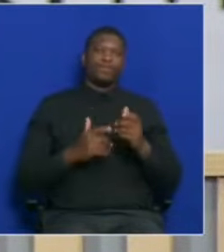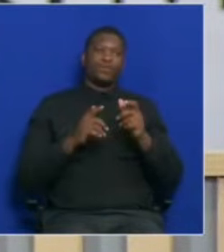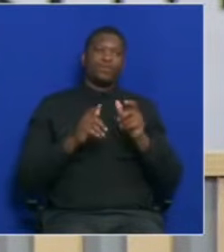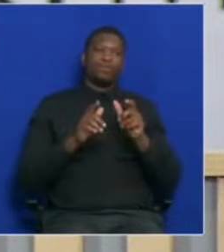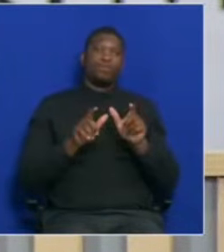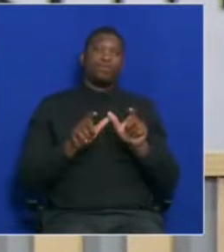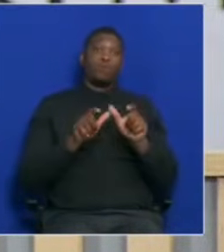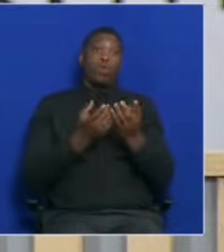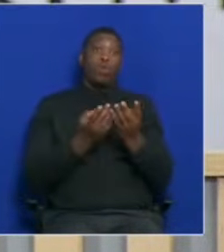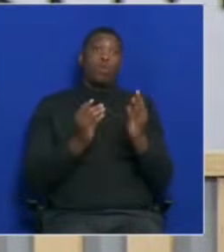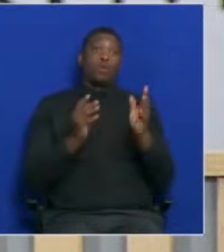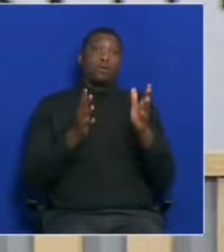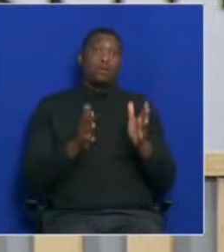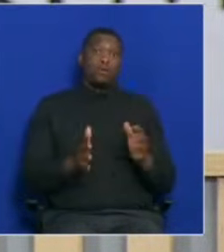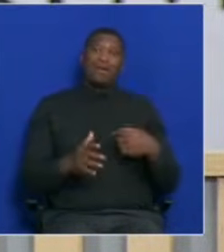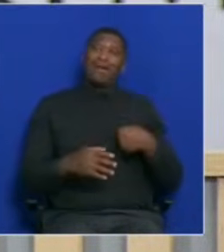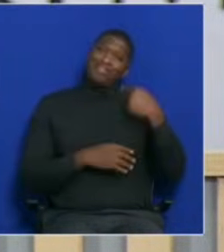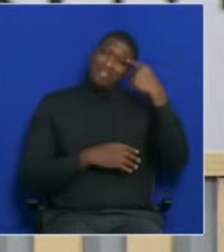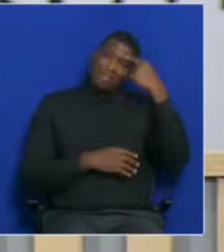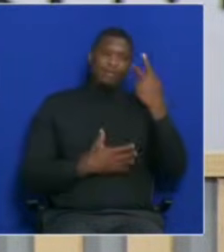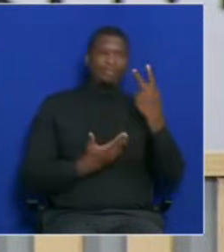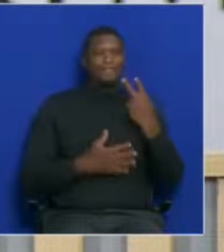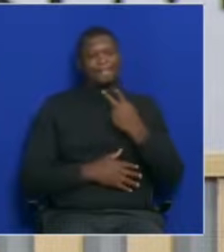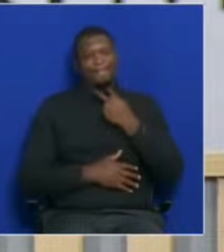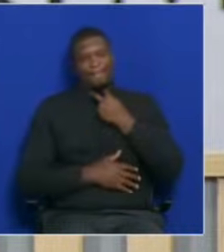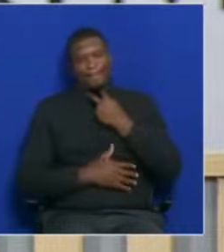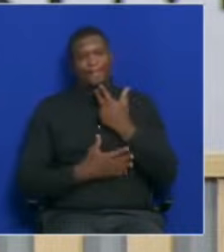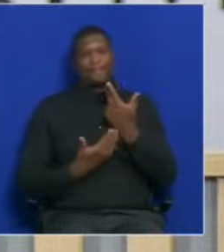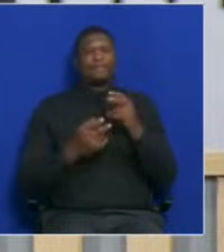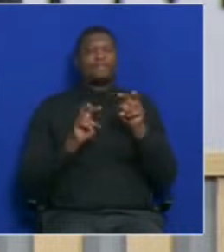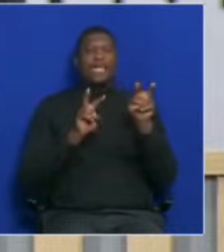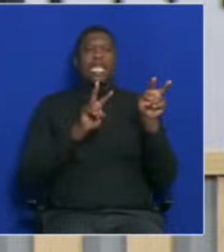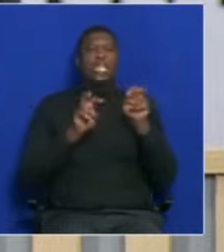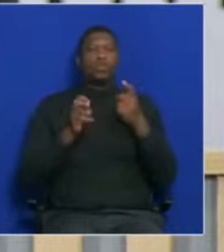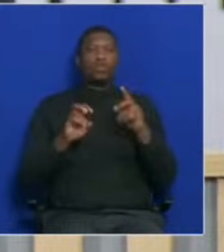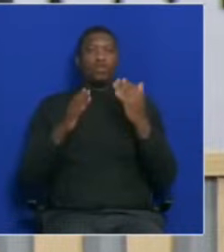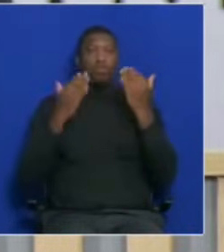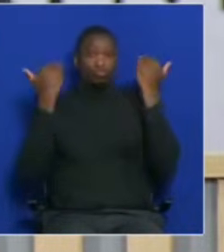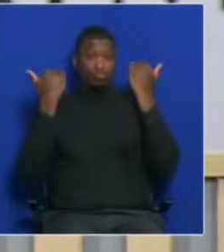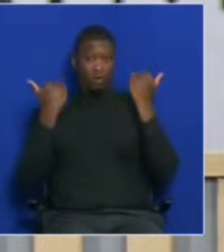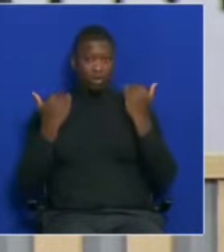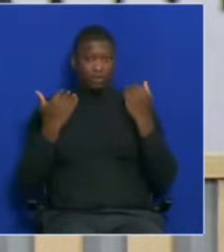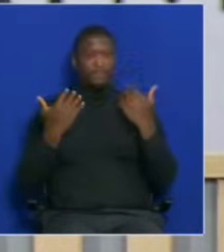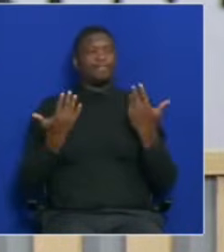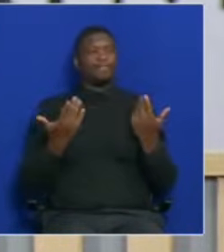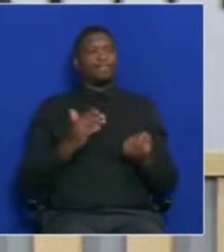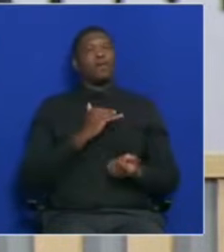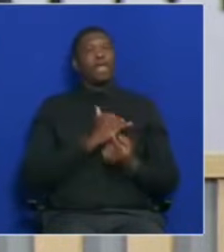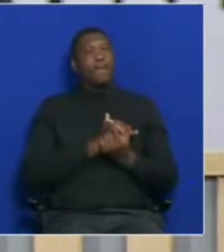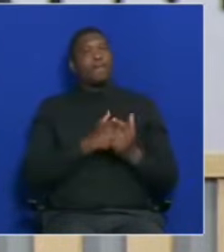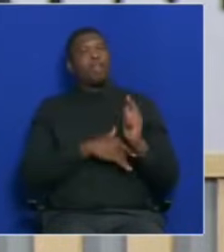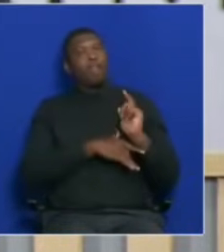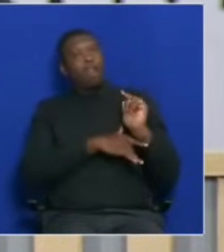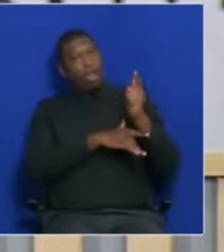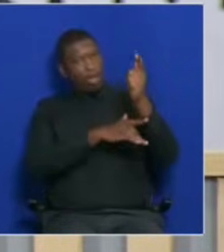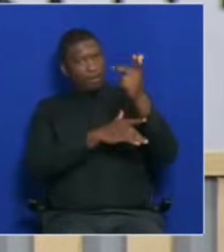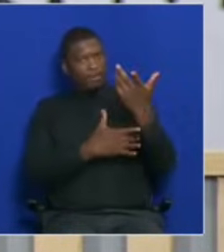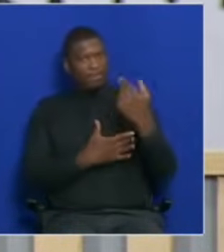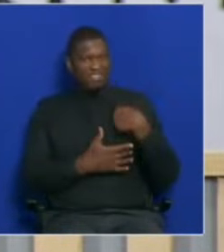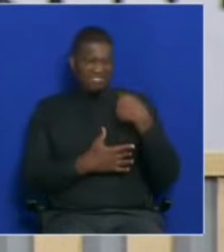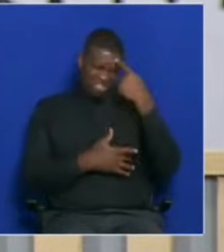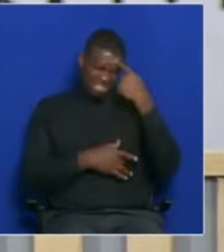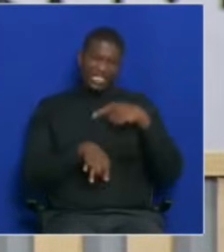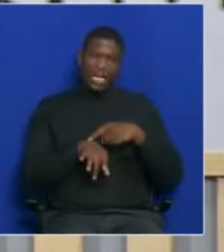unfortunately, the issue of the judge came much later, even though it was provided for in the legislation. I think it took time to be